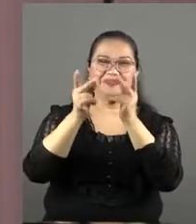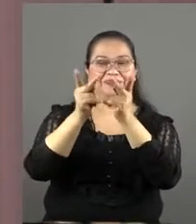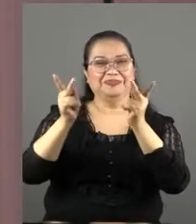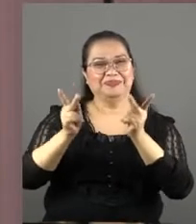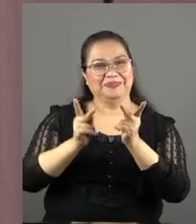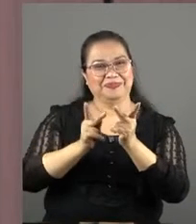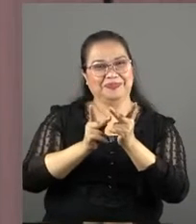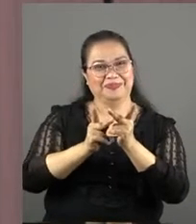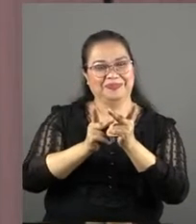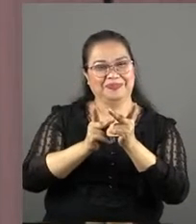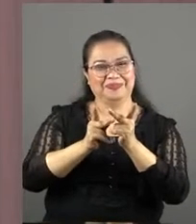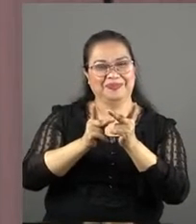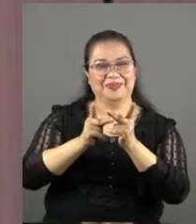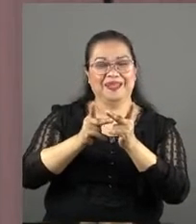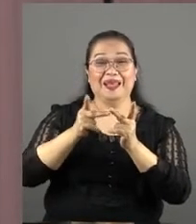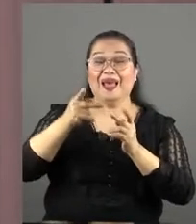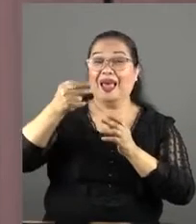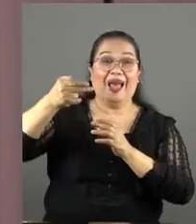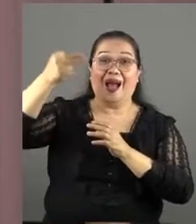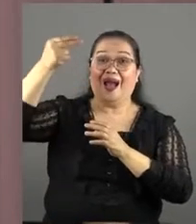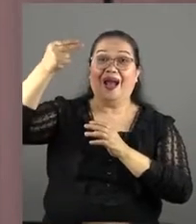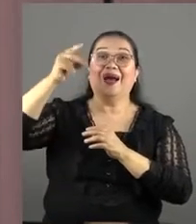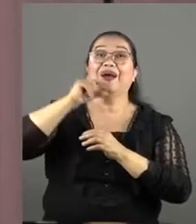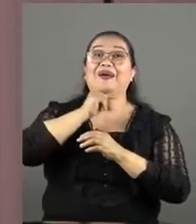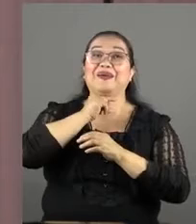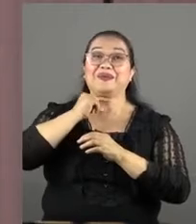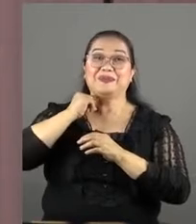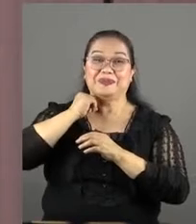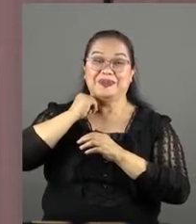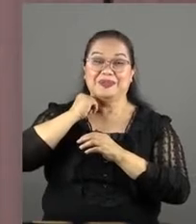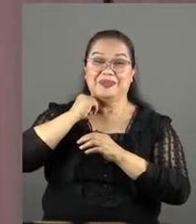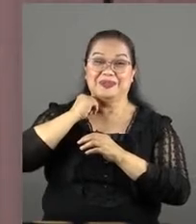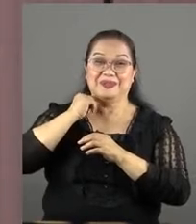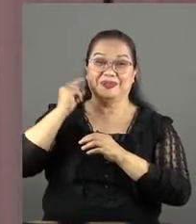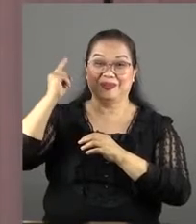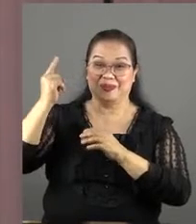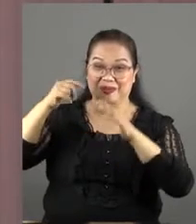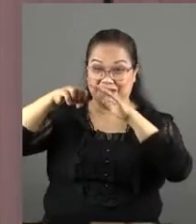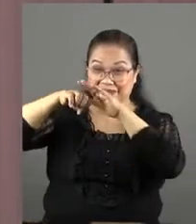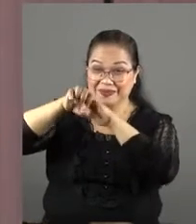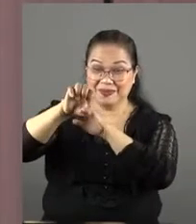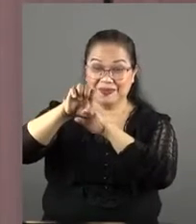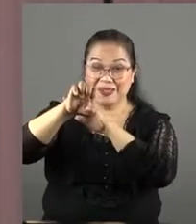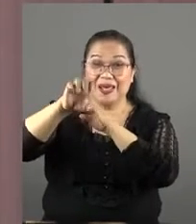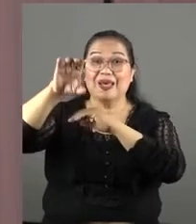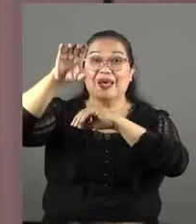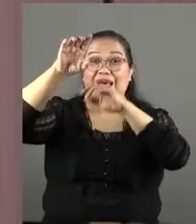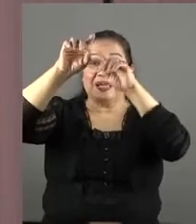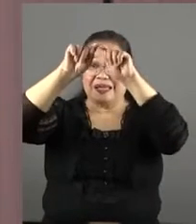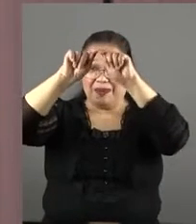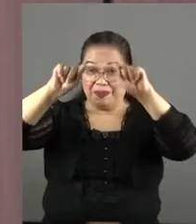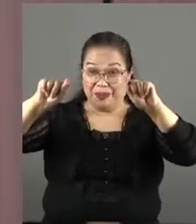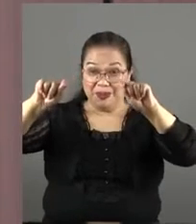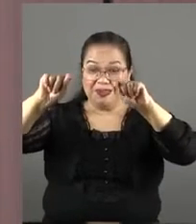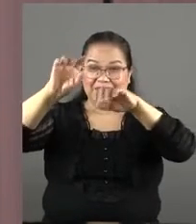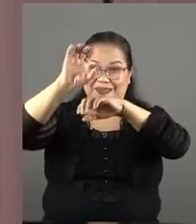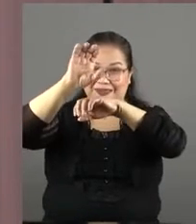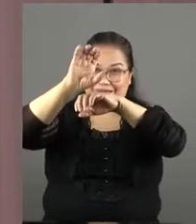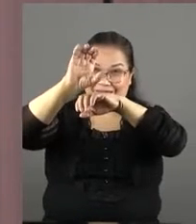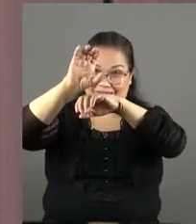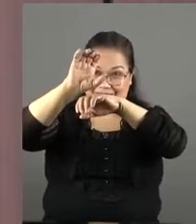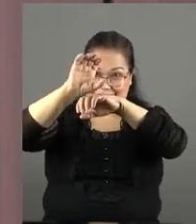a high priest in the old covenant went to once a year, called the Holy of Holies. That's a picture of